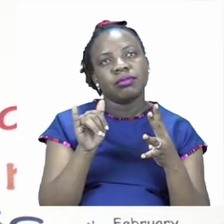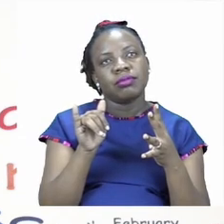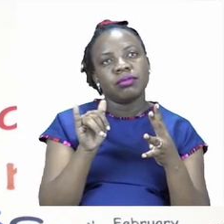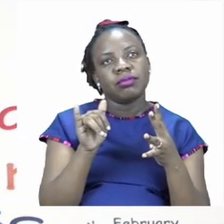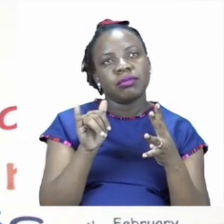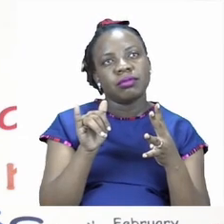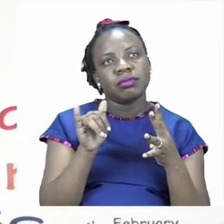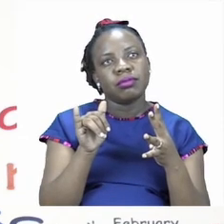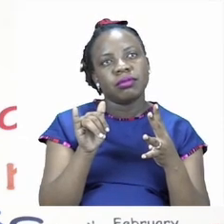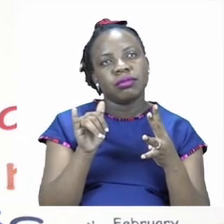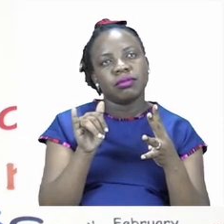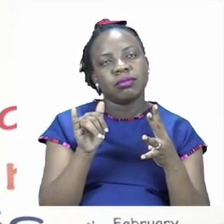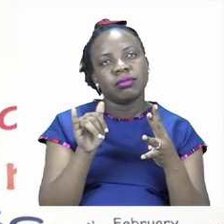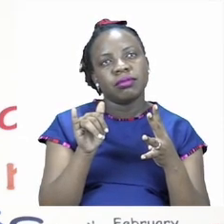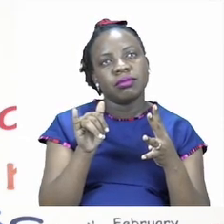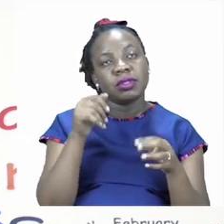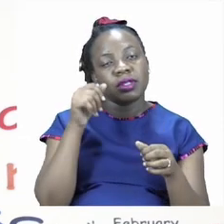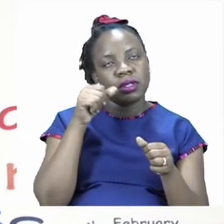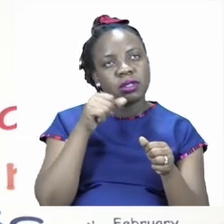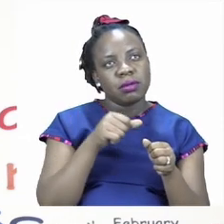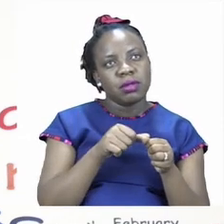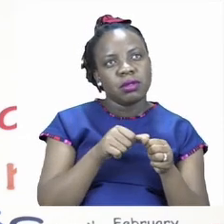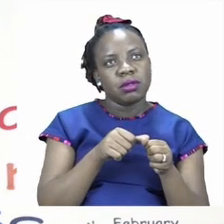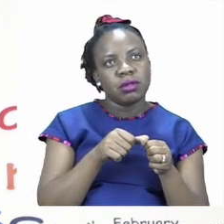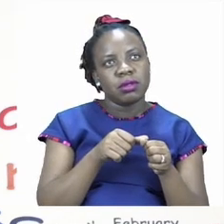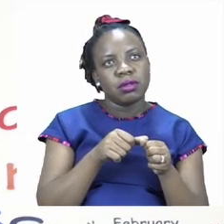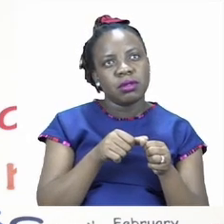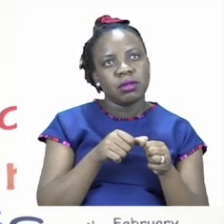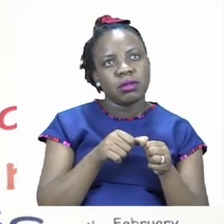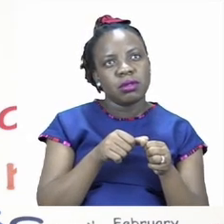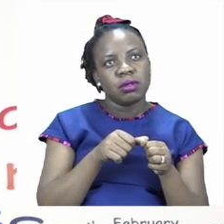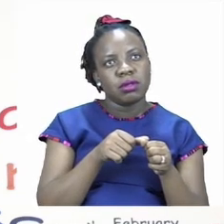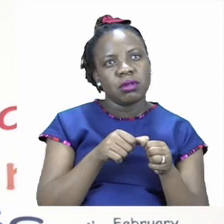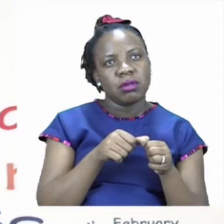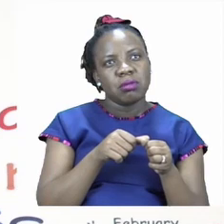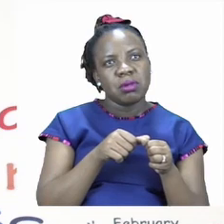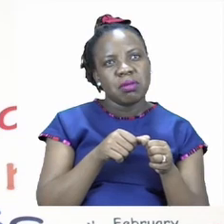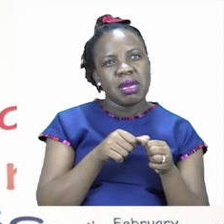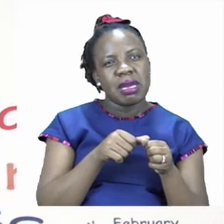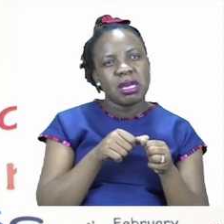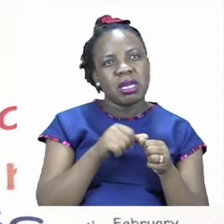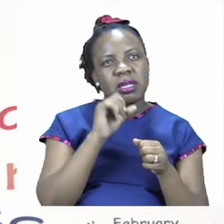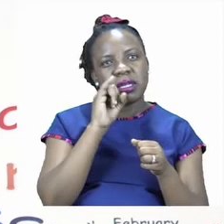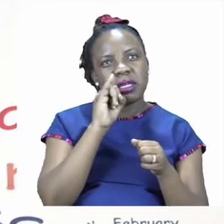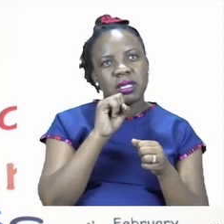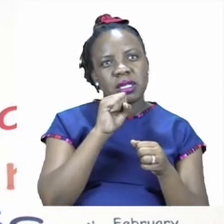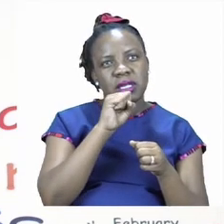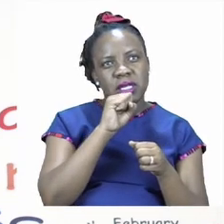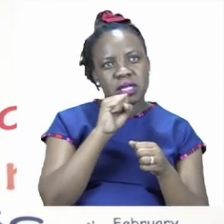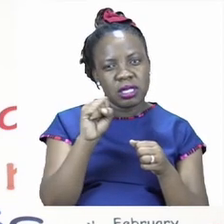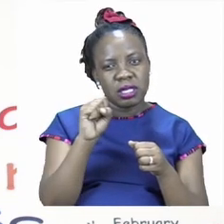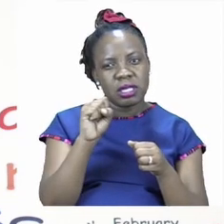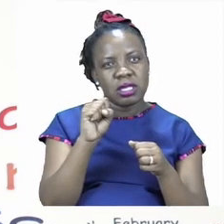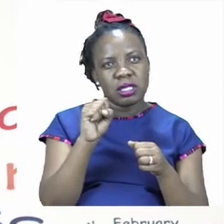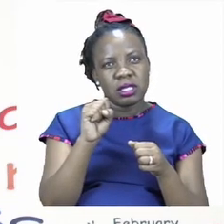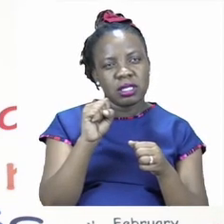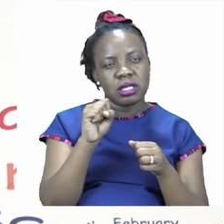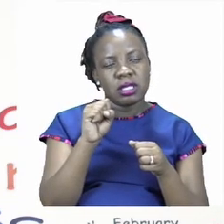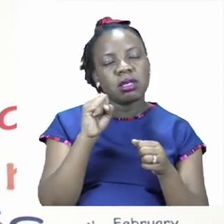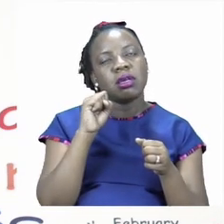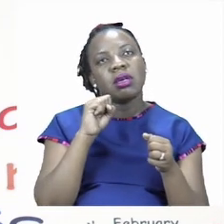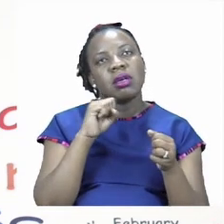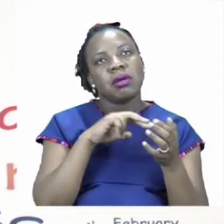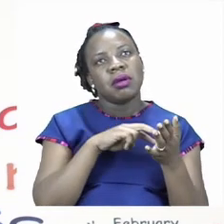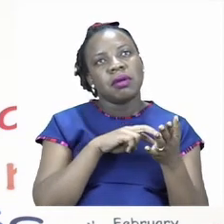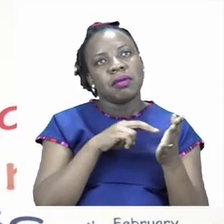seen? Now remember, boys and girls, it looks like this is singular because we have this is. So we cannot